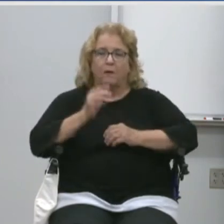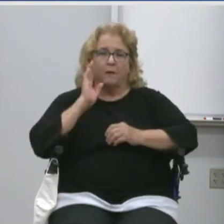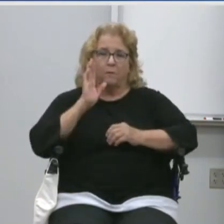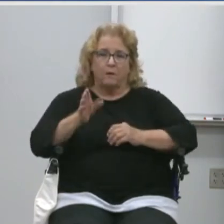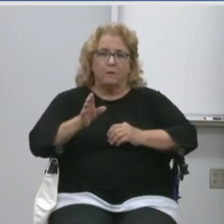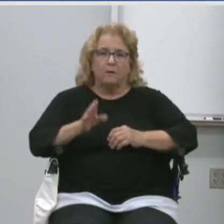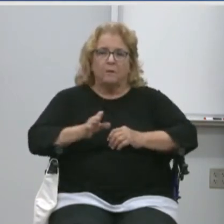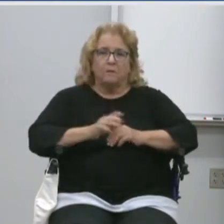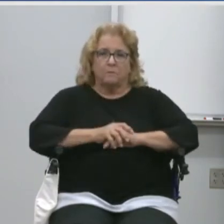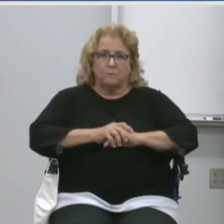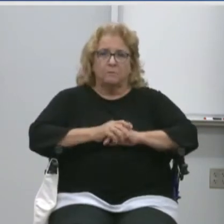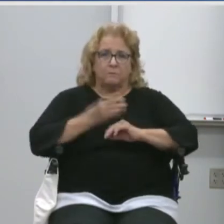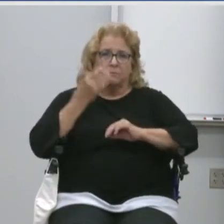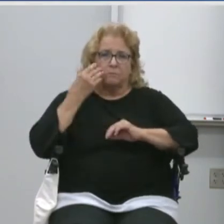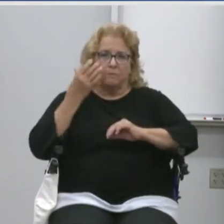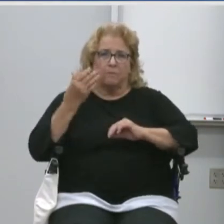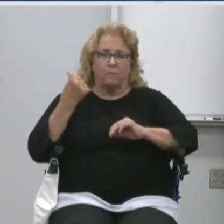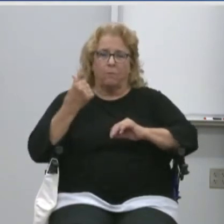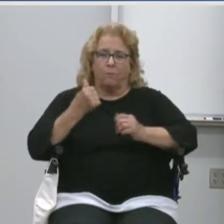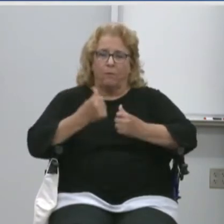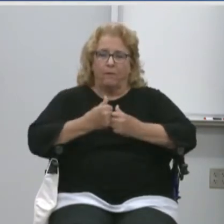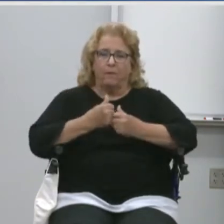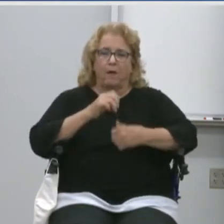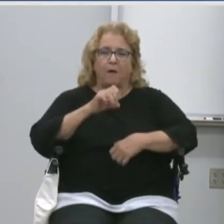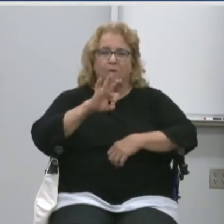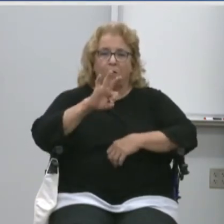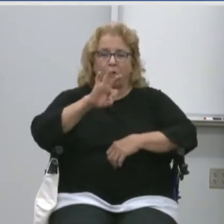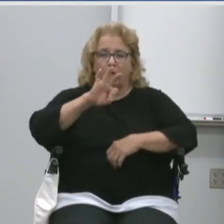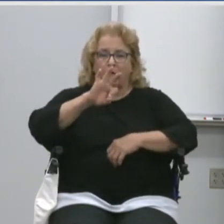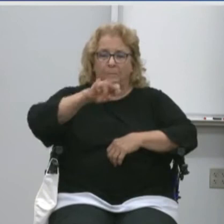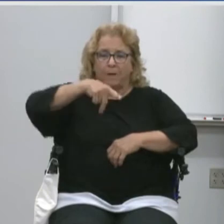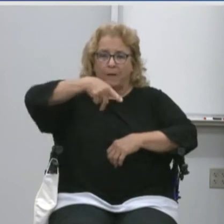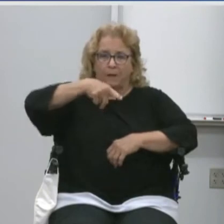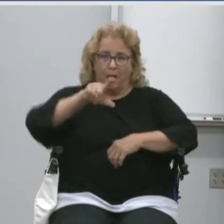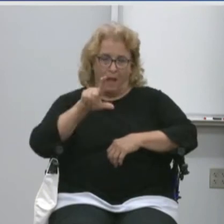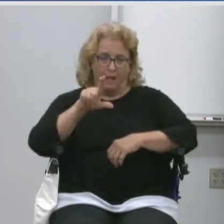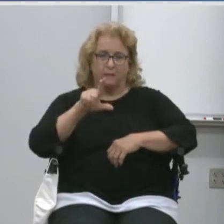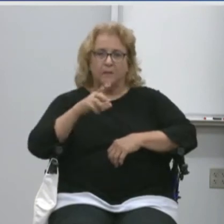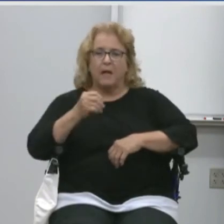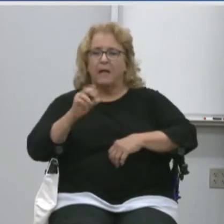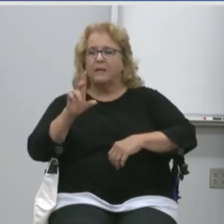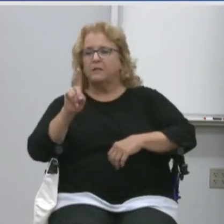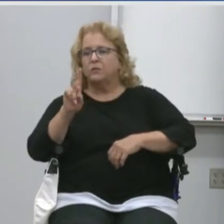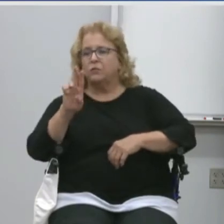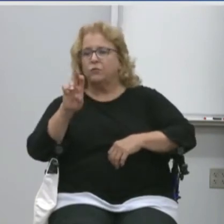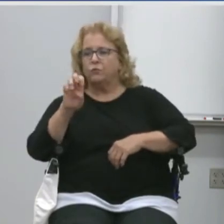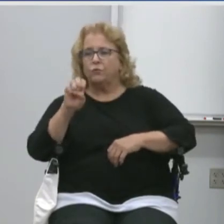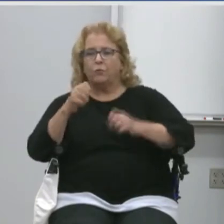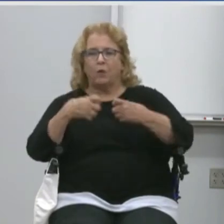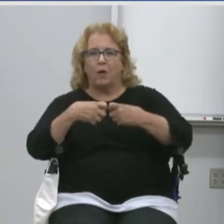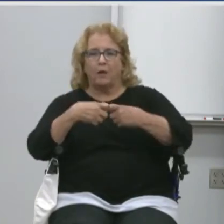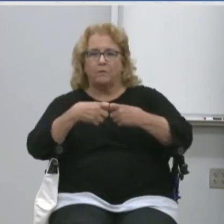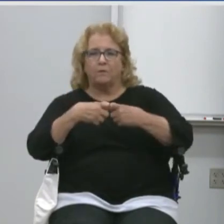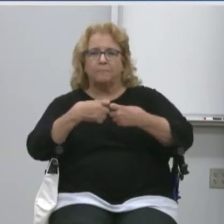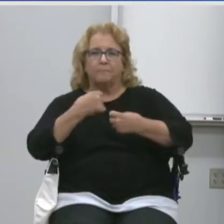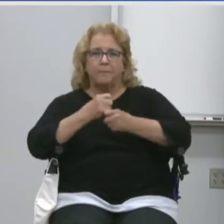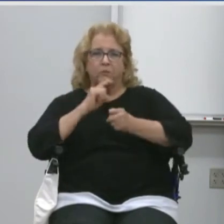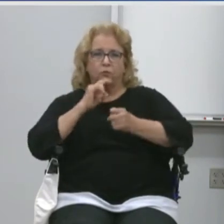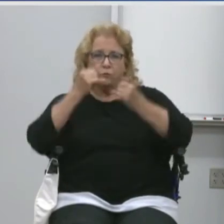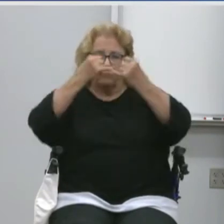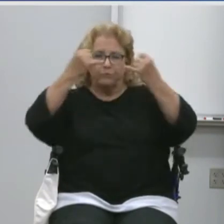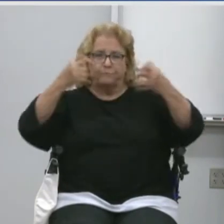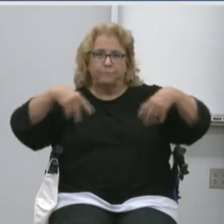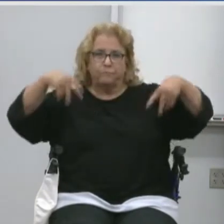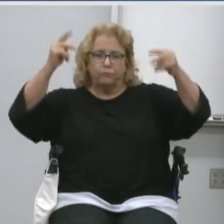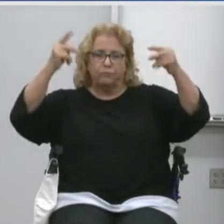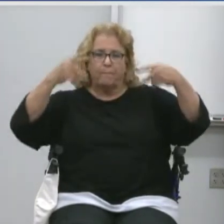be embedding, as we have in the past, with Florida Power Light and Duke crews to address power outages so we can get the power